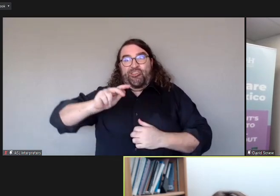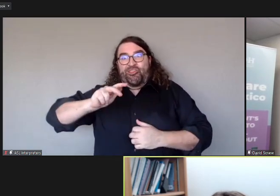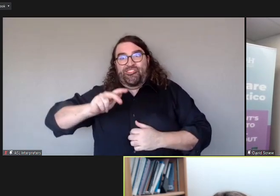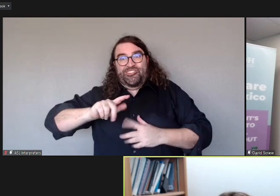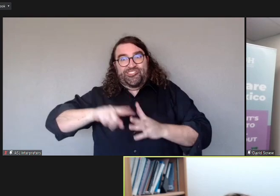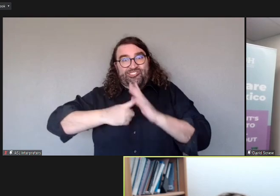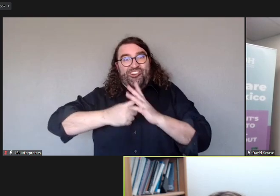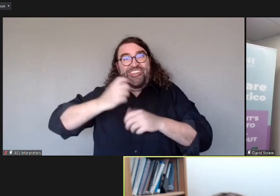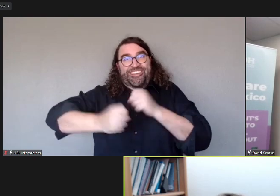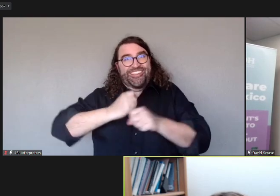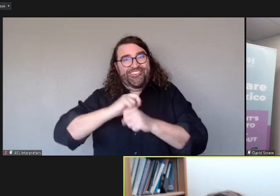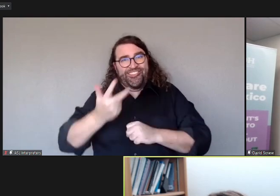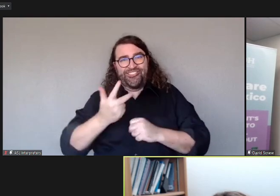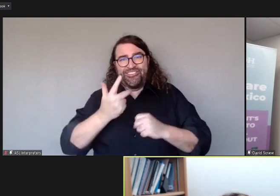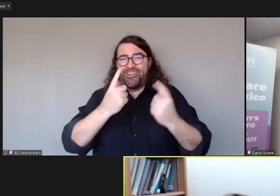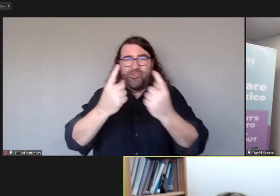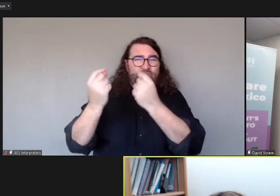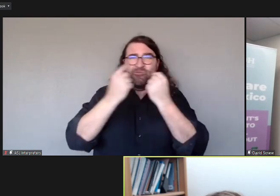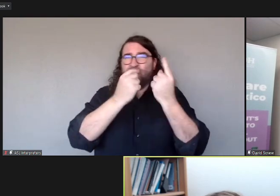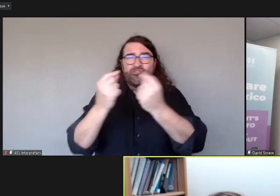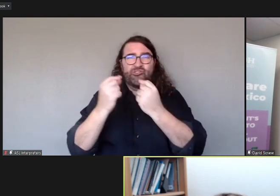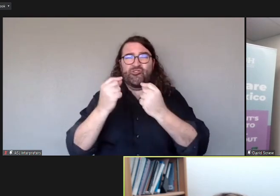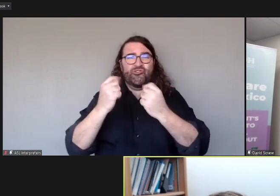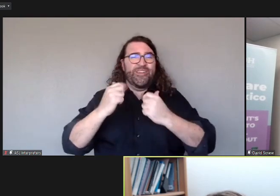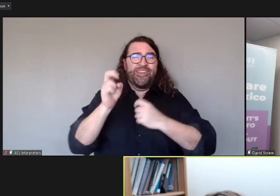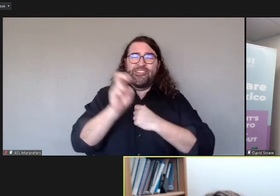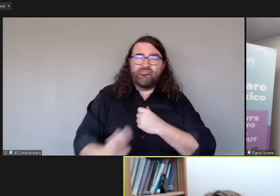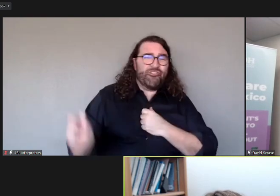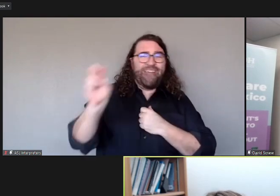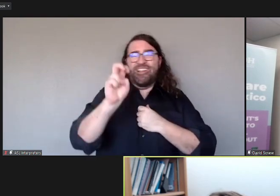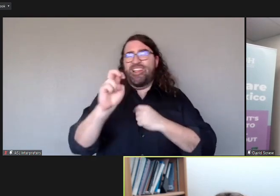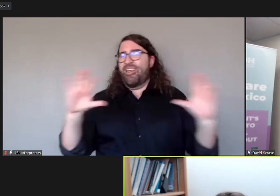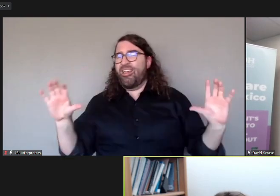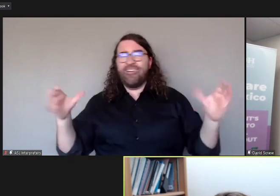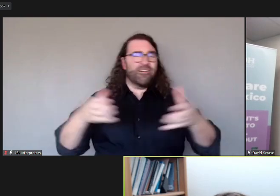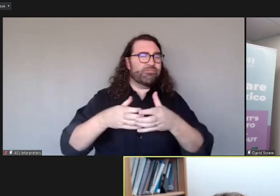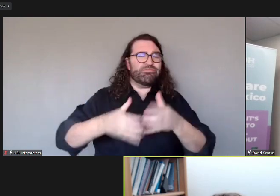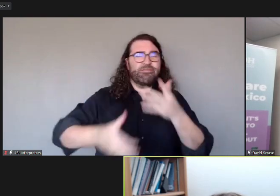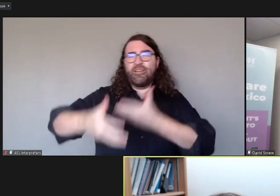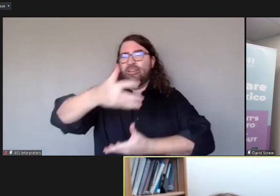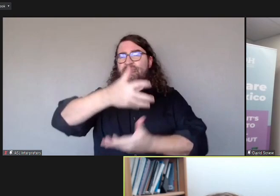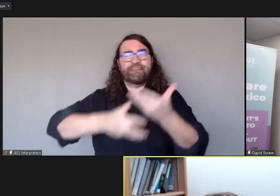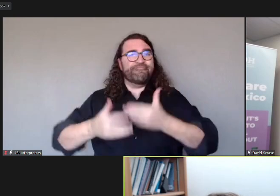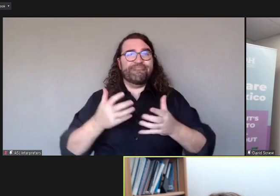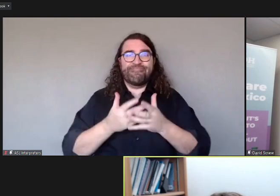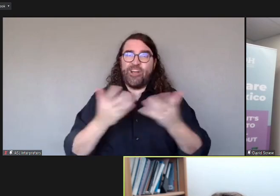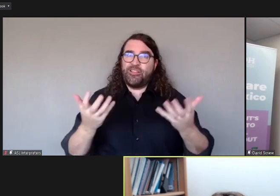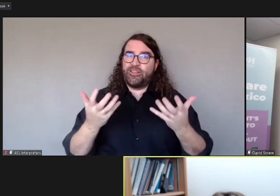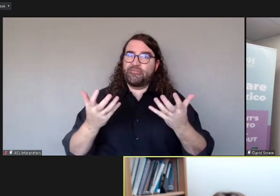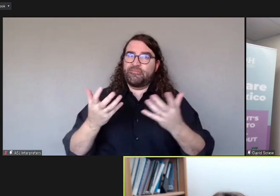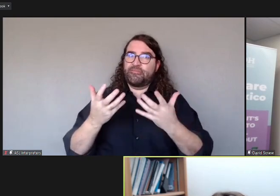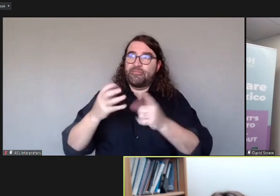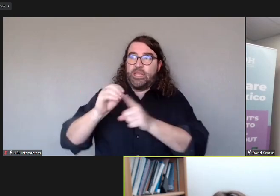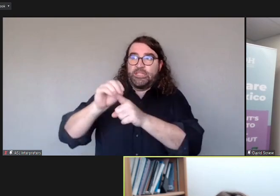our lives, we're moving around, we're traveling, we're gathering. So there's lots of opportunity